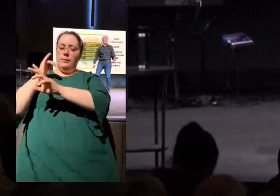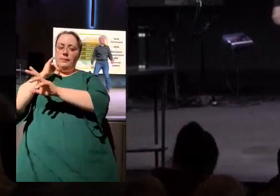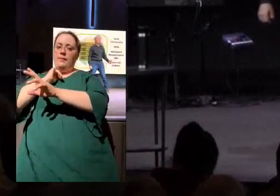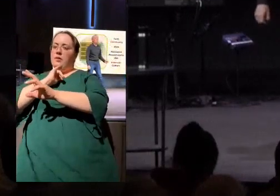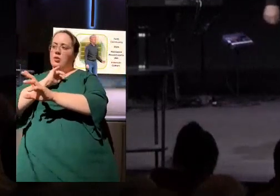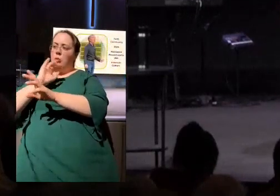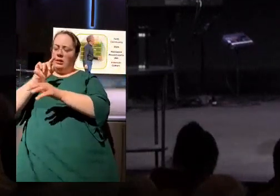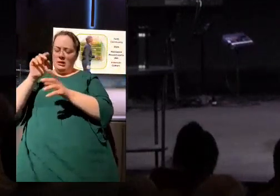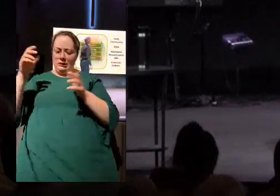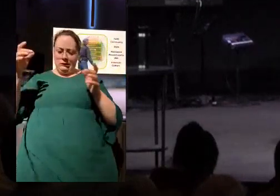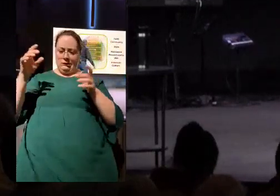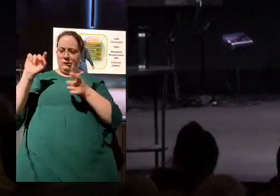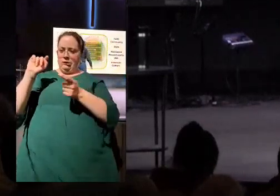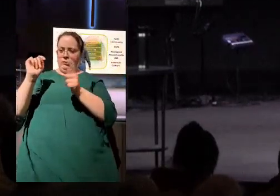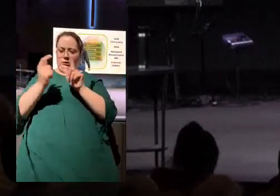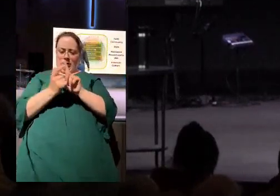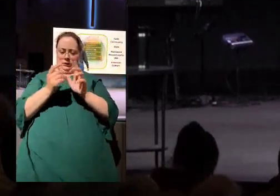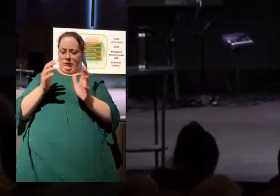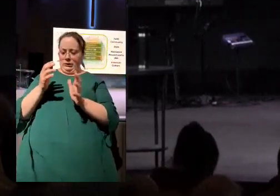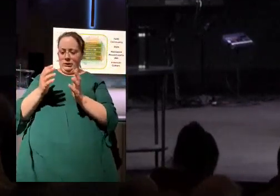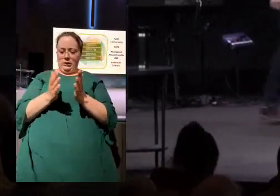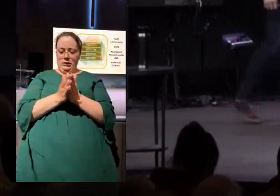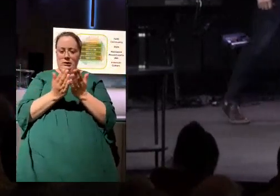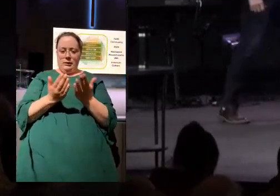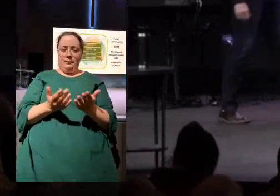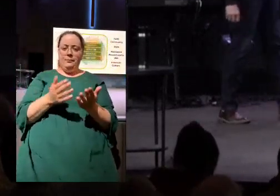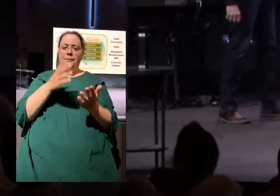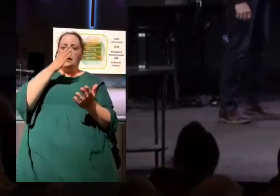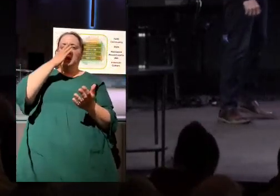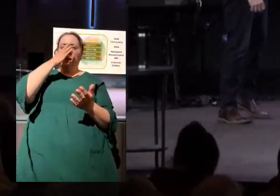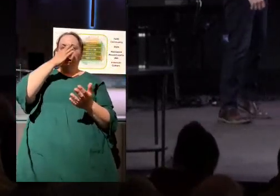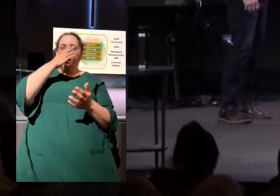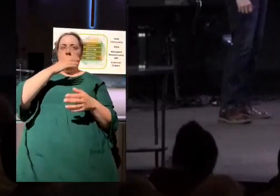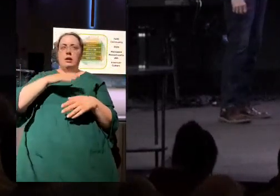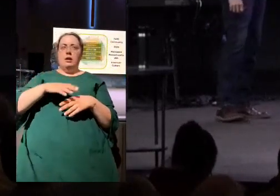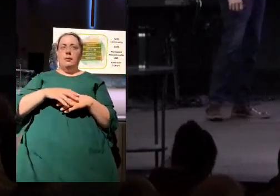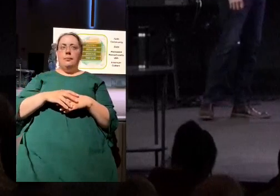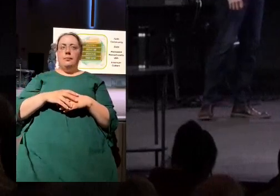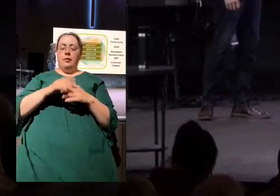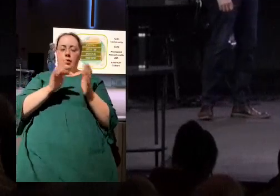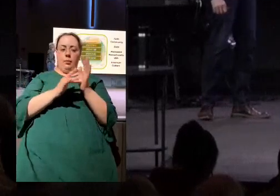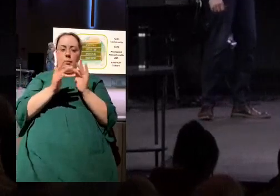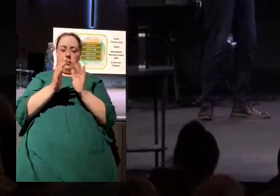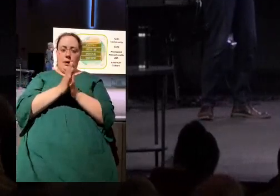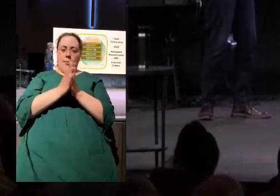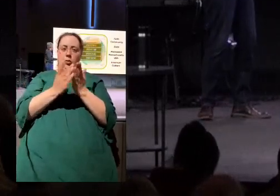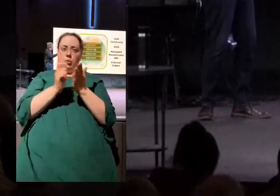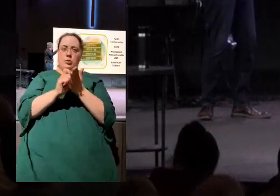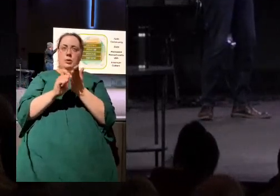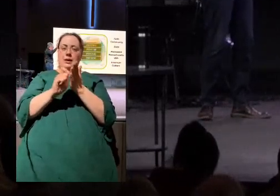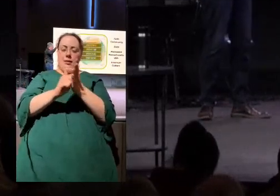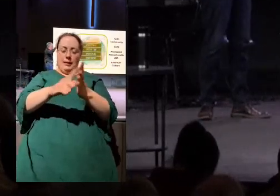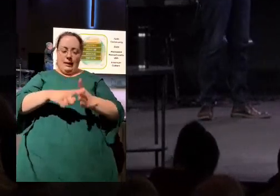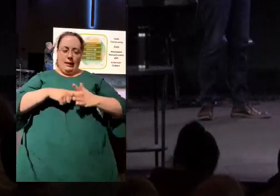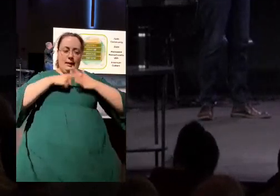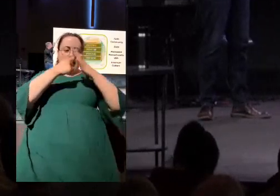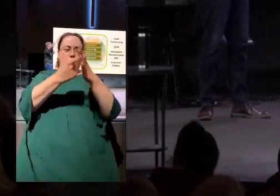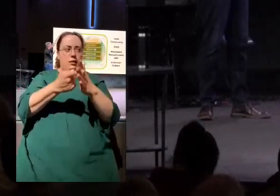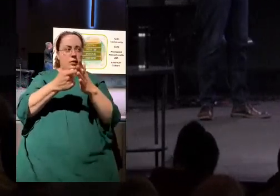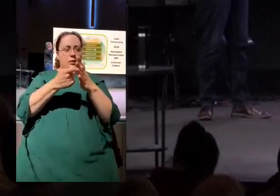Testament, the New Testament was given to the first church at its birth. It was written somewhere between, largely speaking,